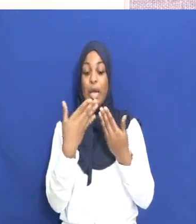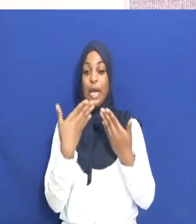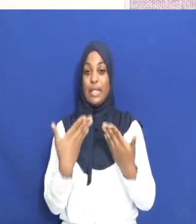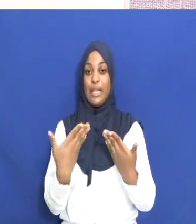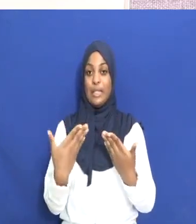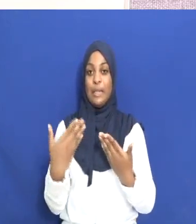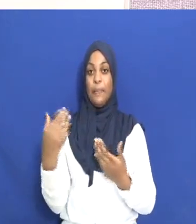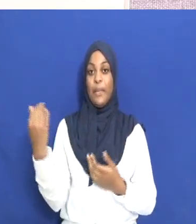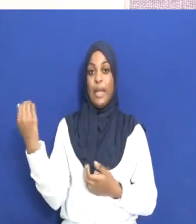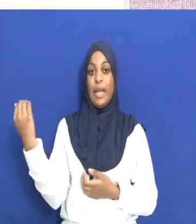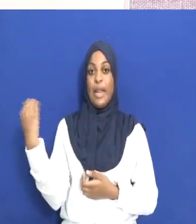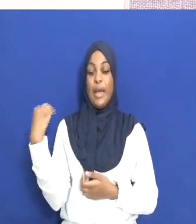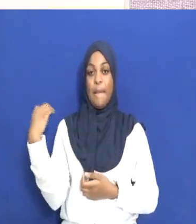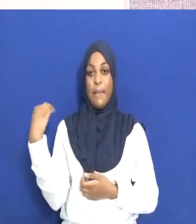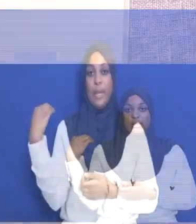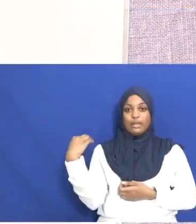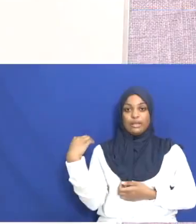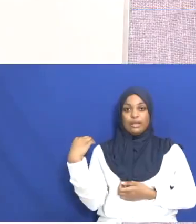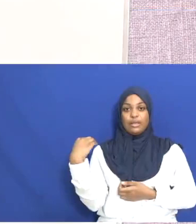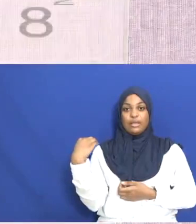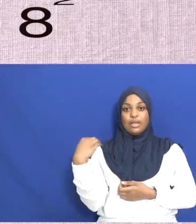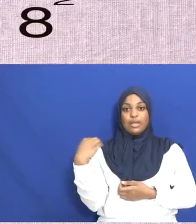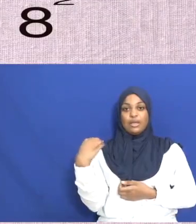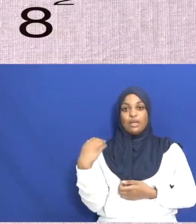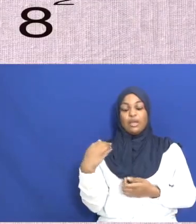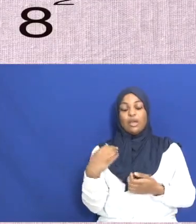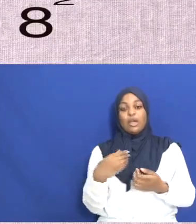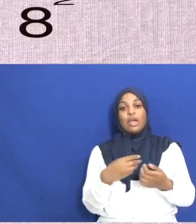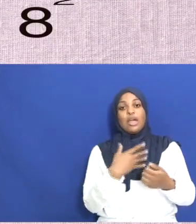tell me, what do those numbers mean?